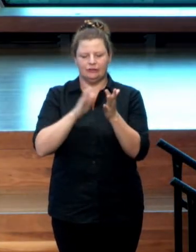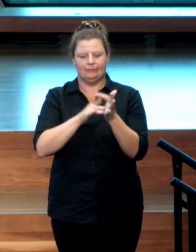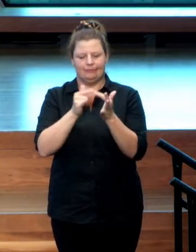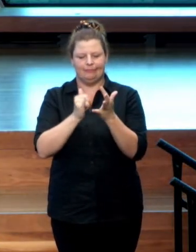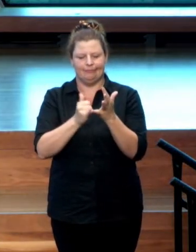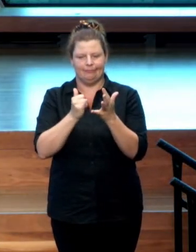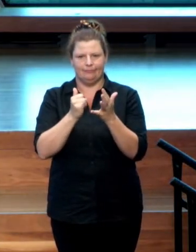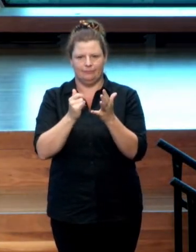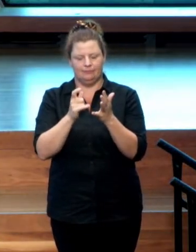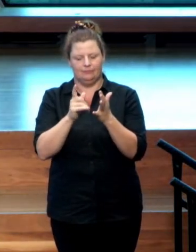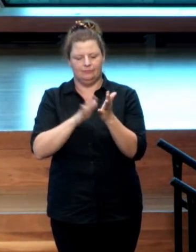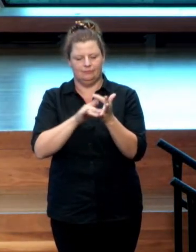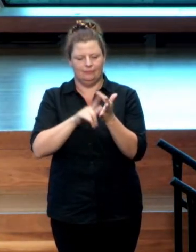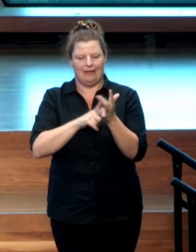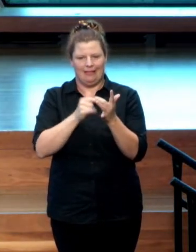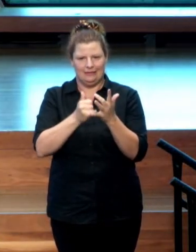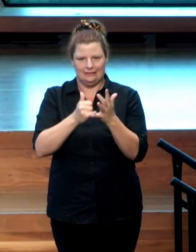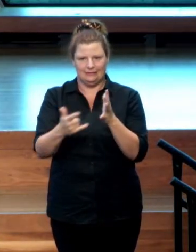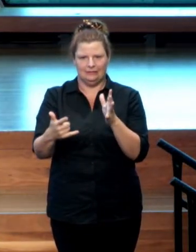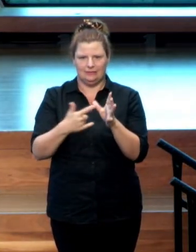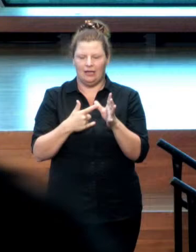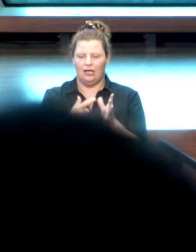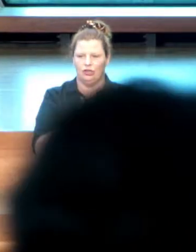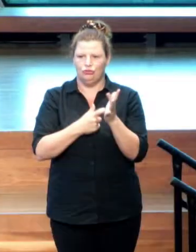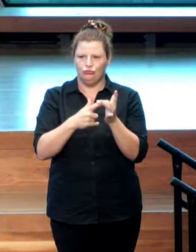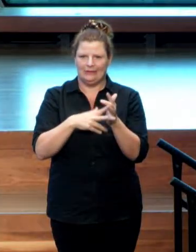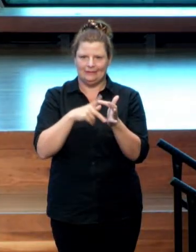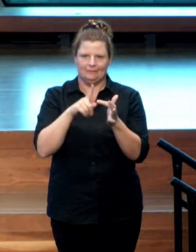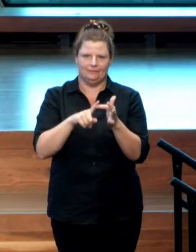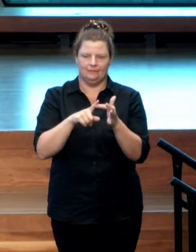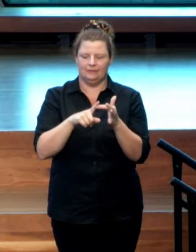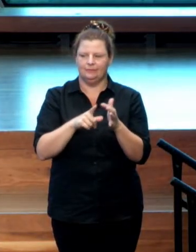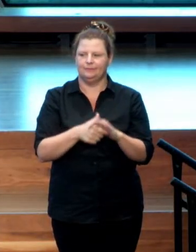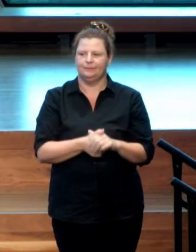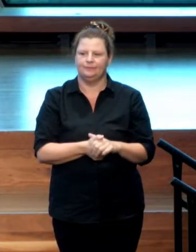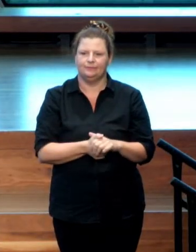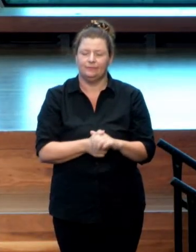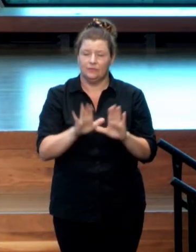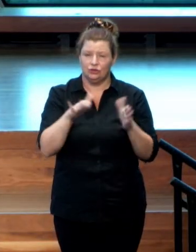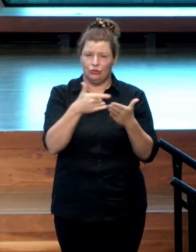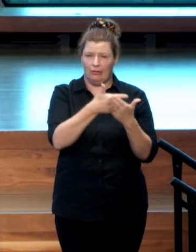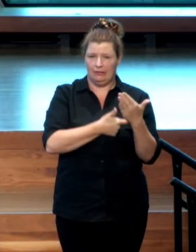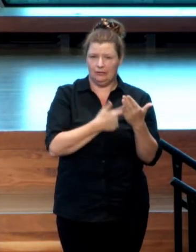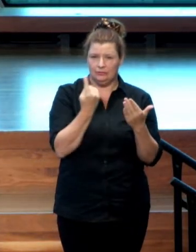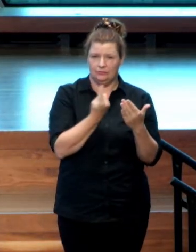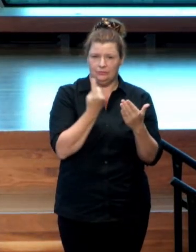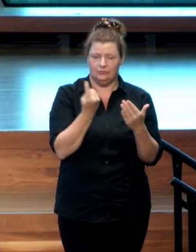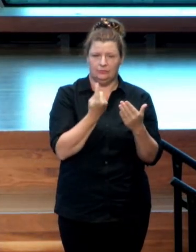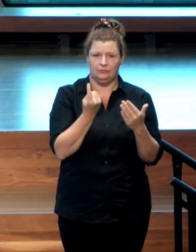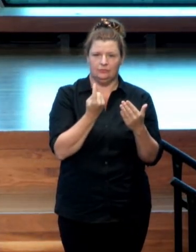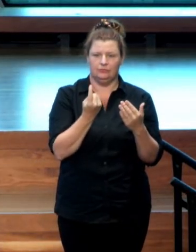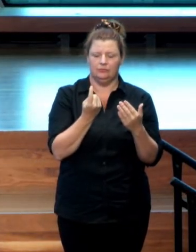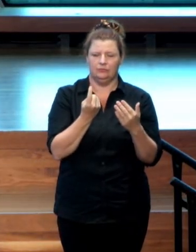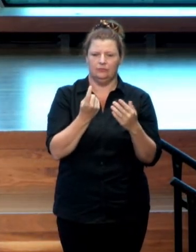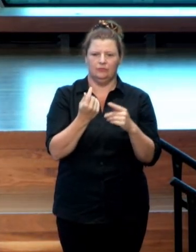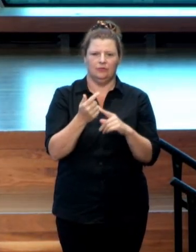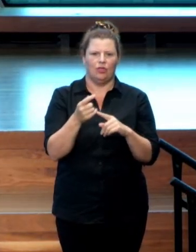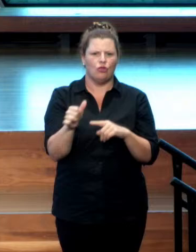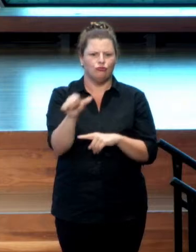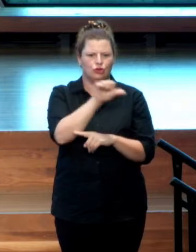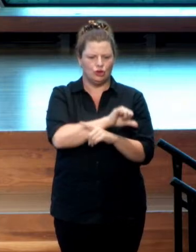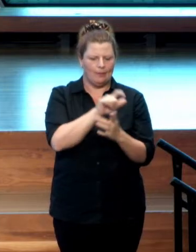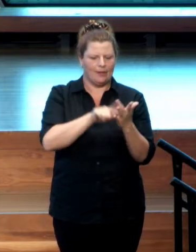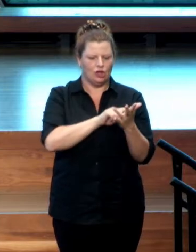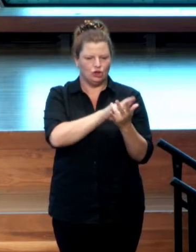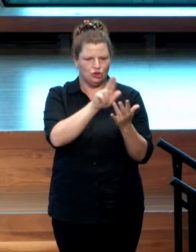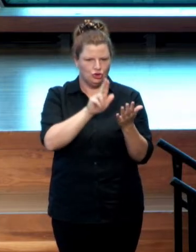Reeves and the convener Tasnim Hussain. And the shortlisted titles are The Return by John